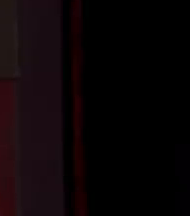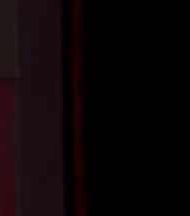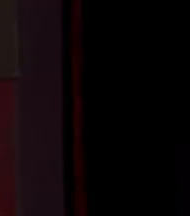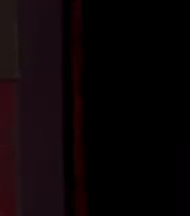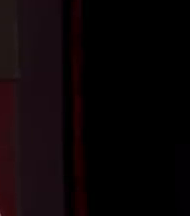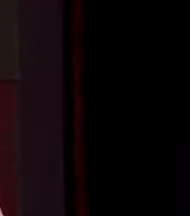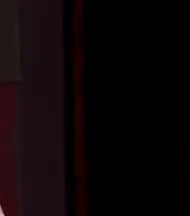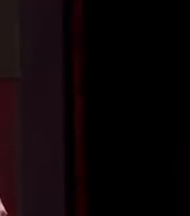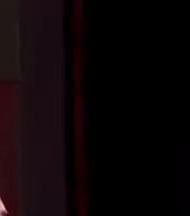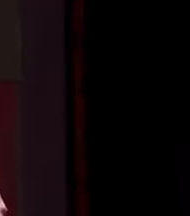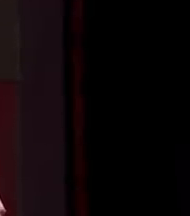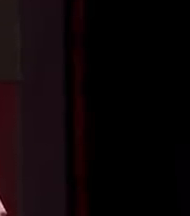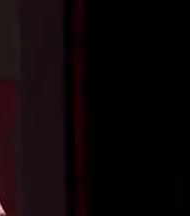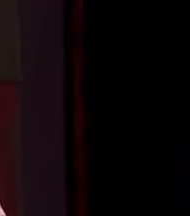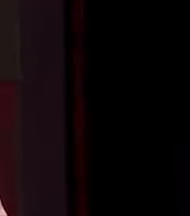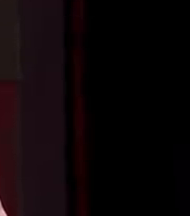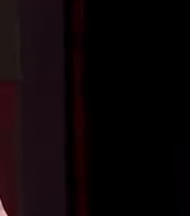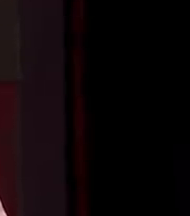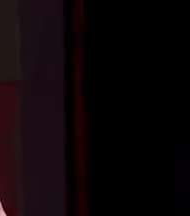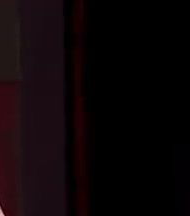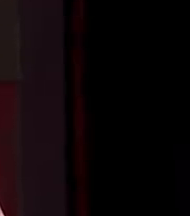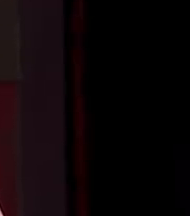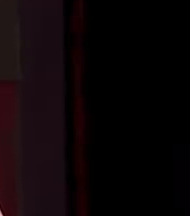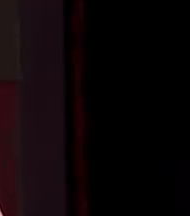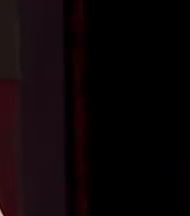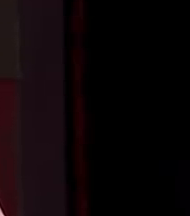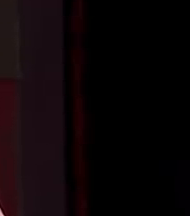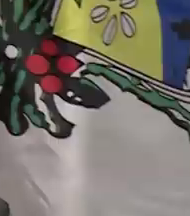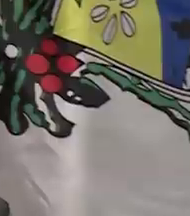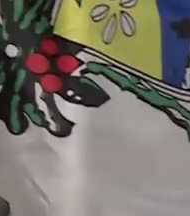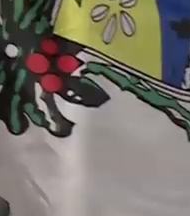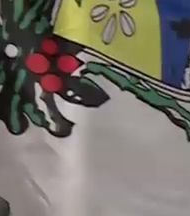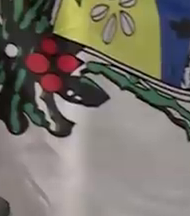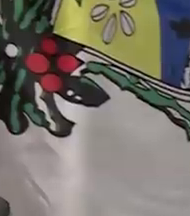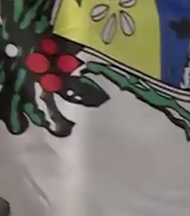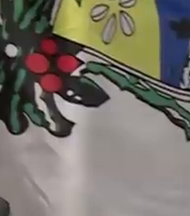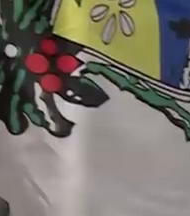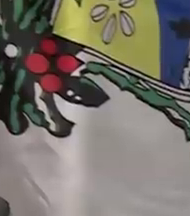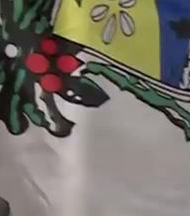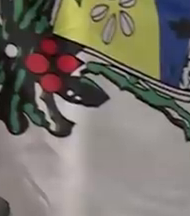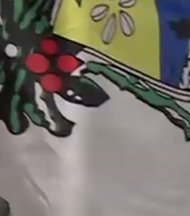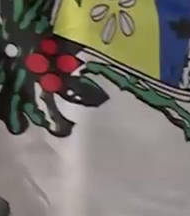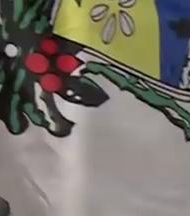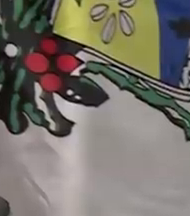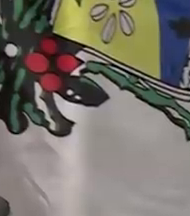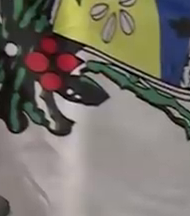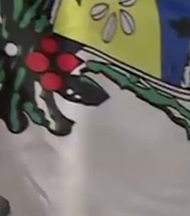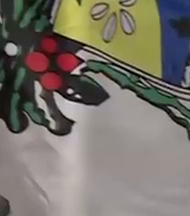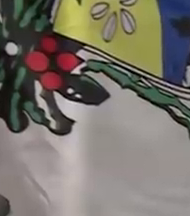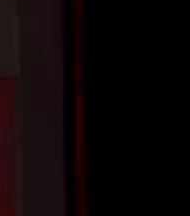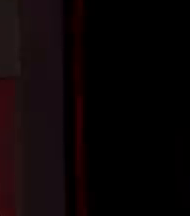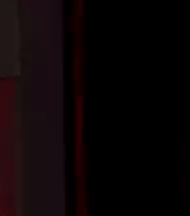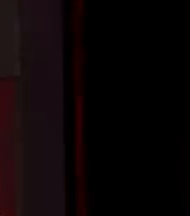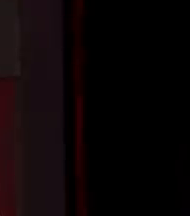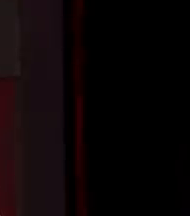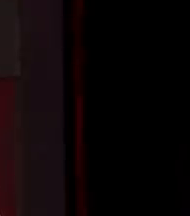Now you are smiling. I hope you are happy too. And I would love the two of you to maintain your relationship for whatever it is. Thank